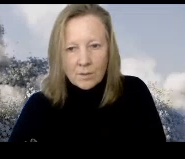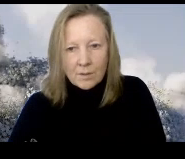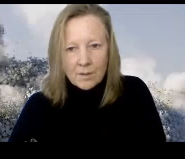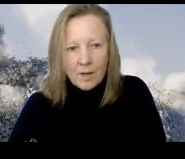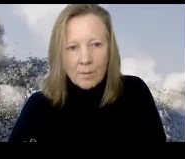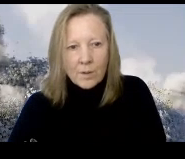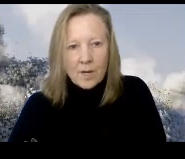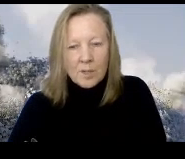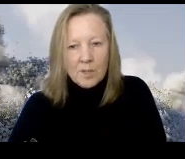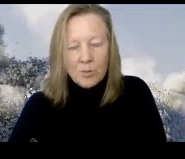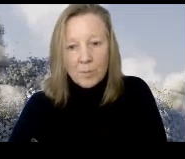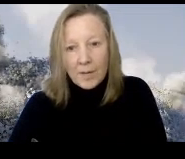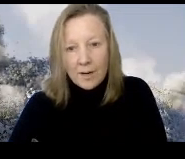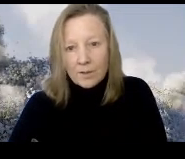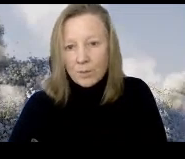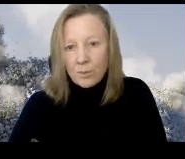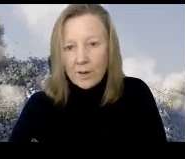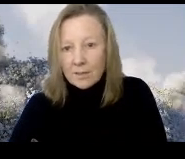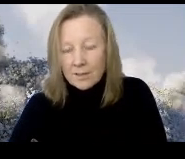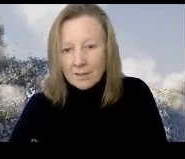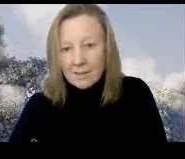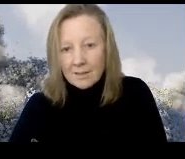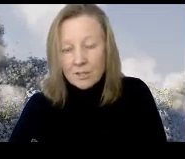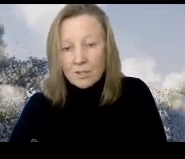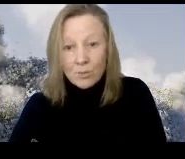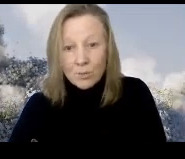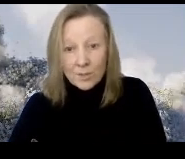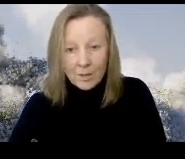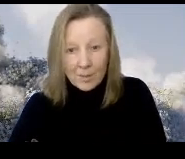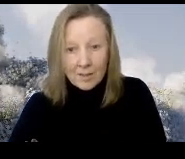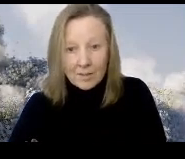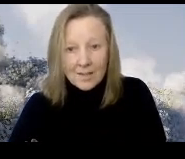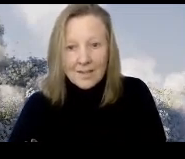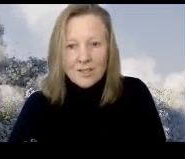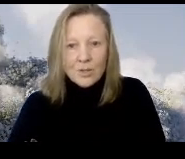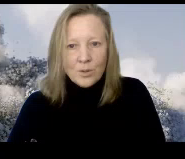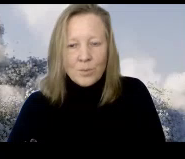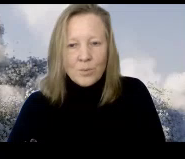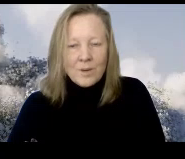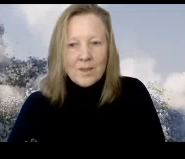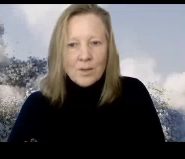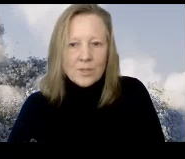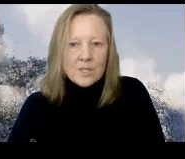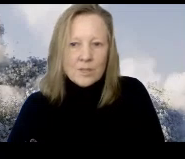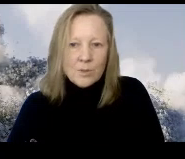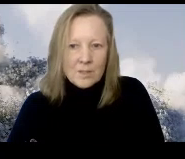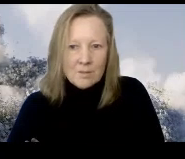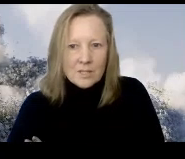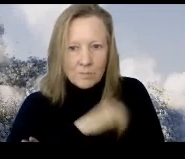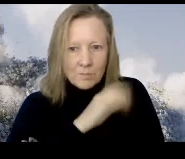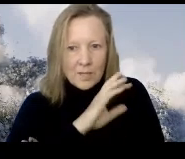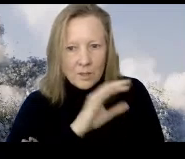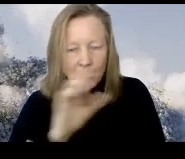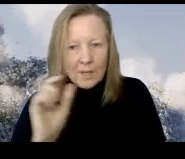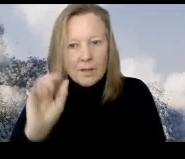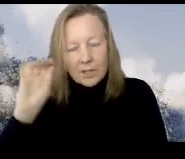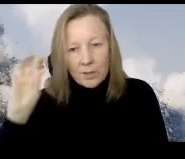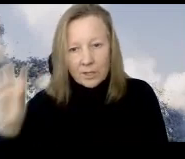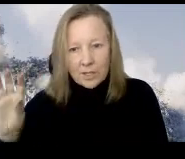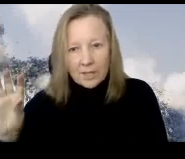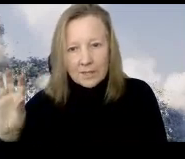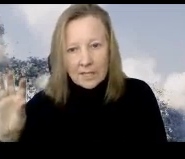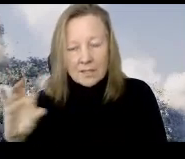CELBAN score. We're helping you prepare to do the CELBAN. So the courses will just get you